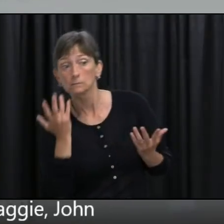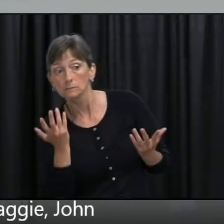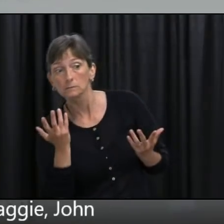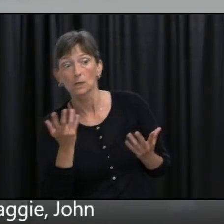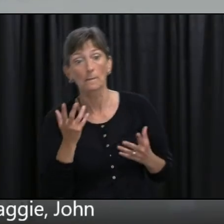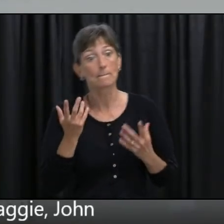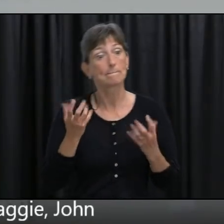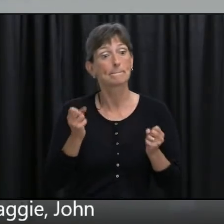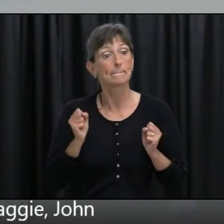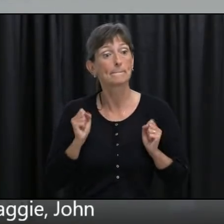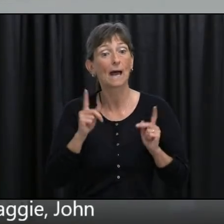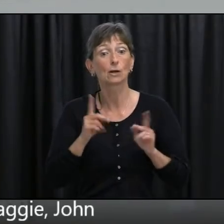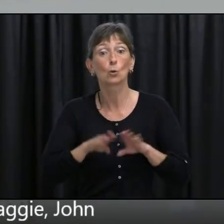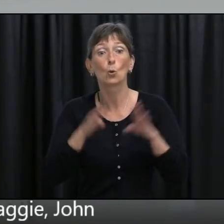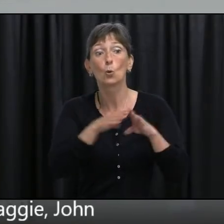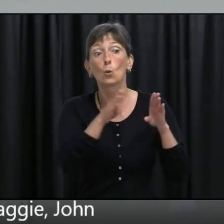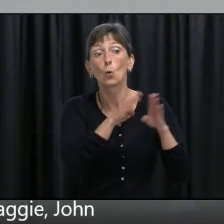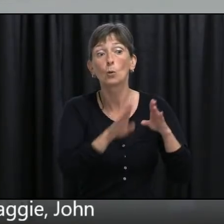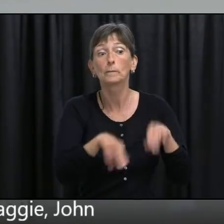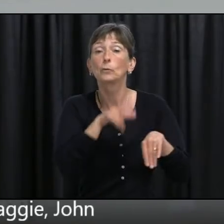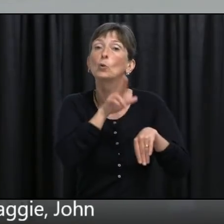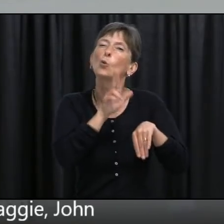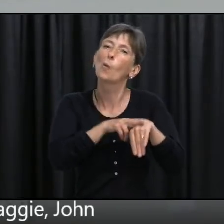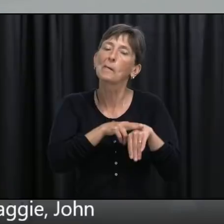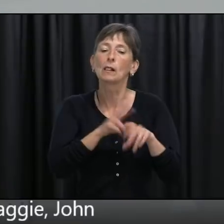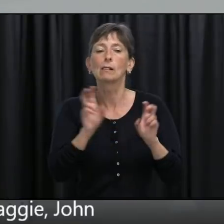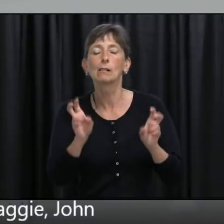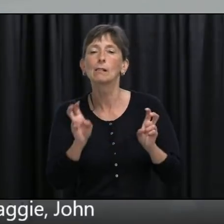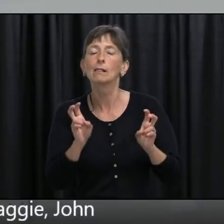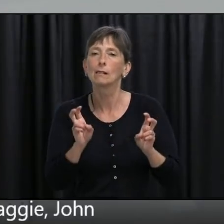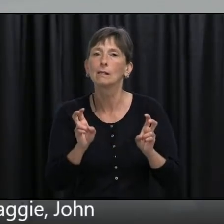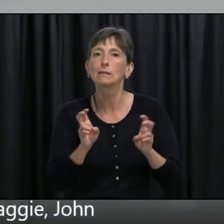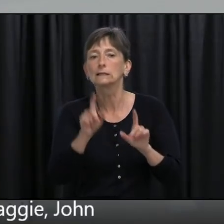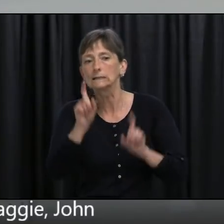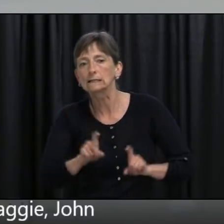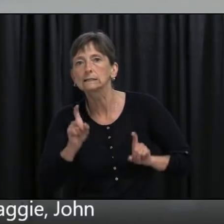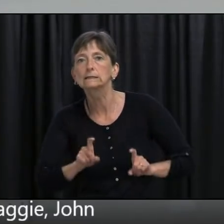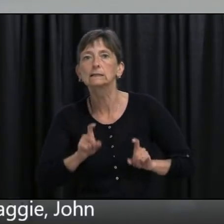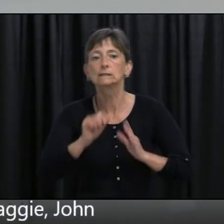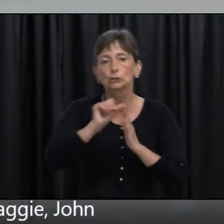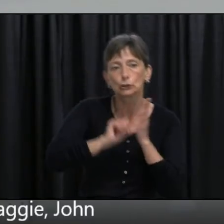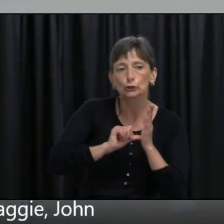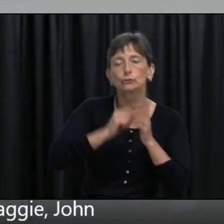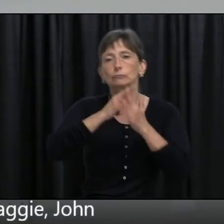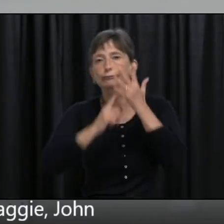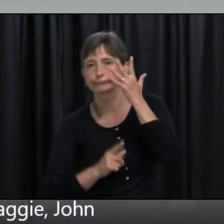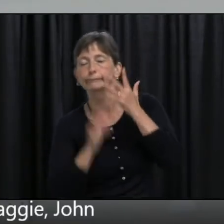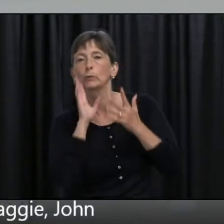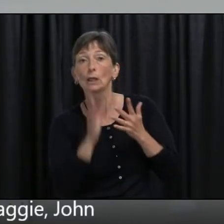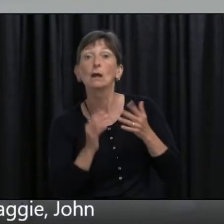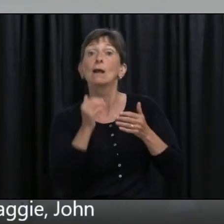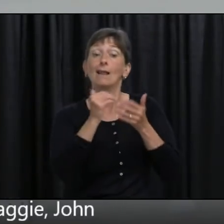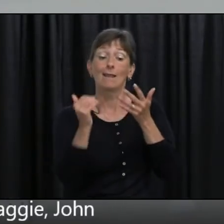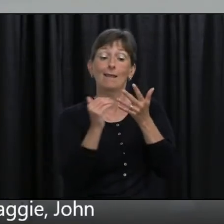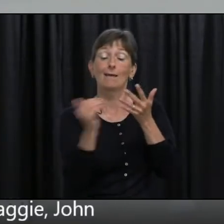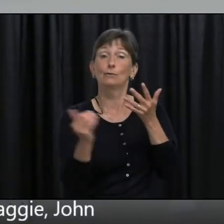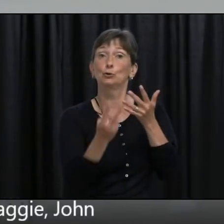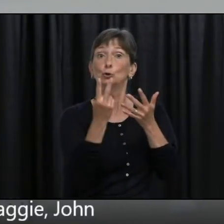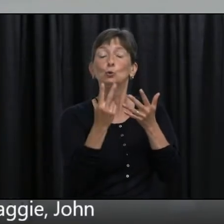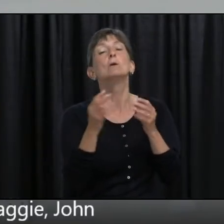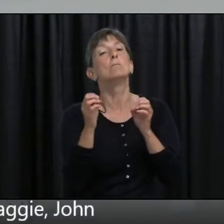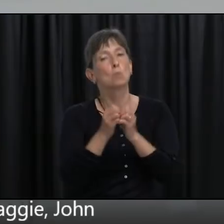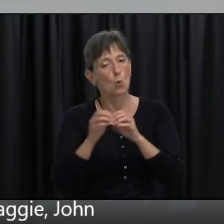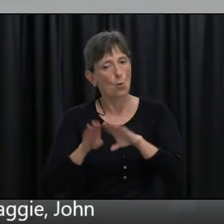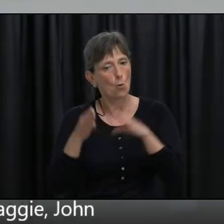return towards normal working as possible. Level 2 will bring with it resumption of even